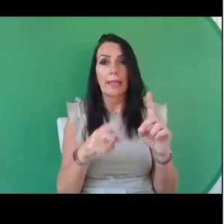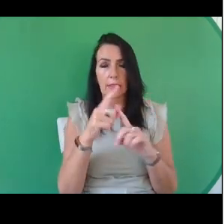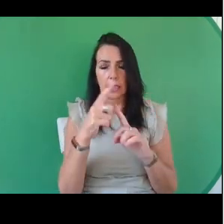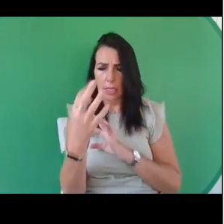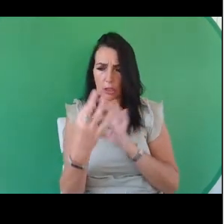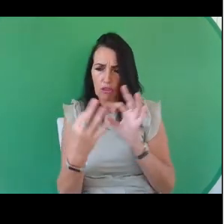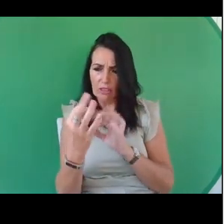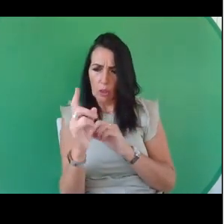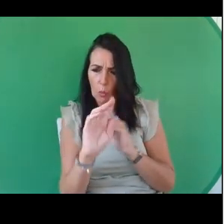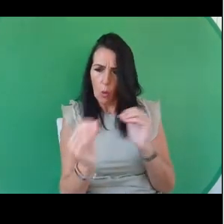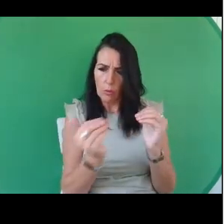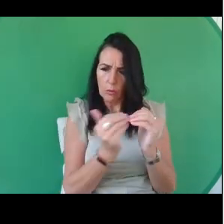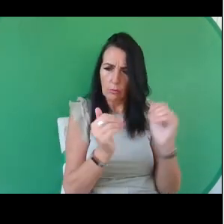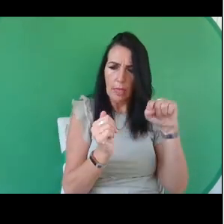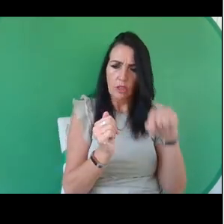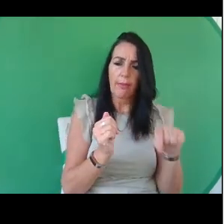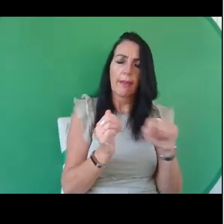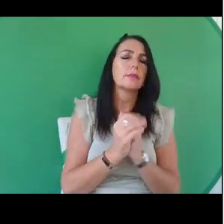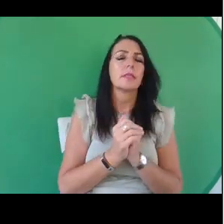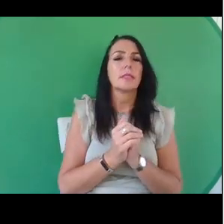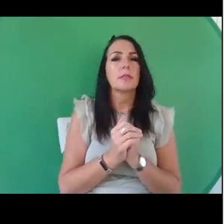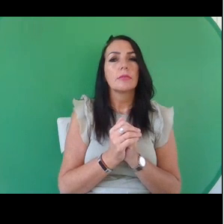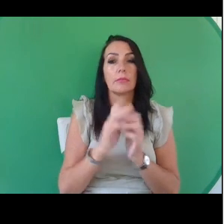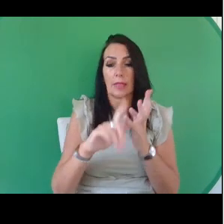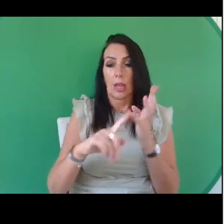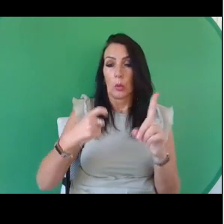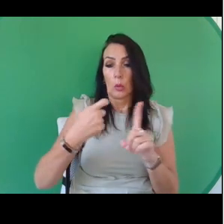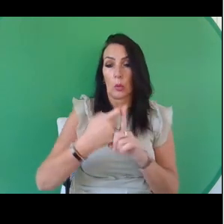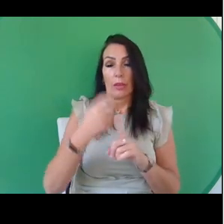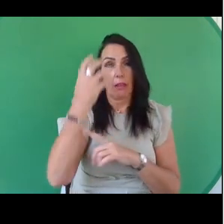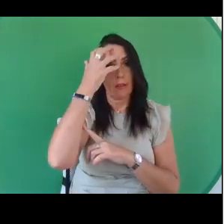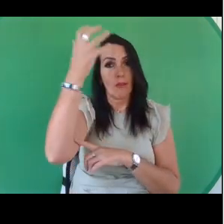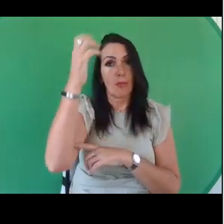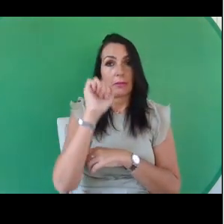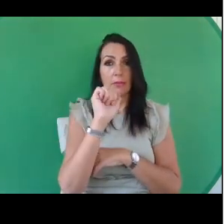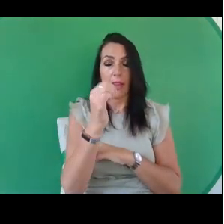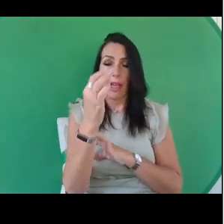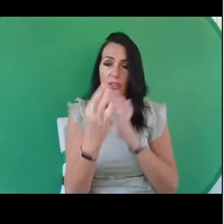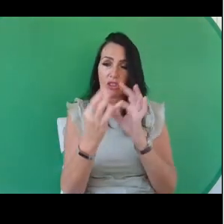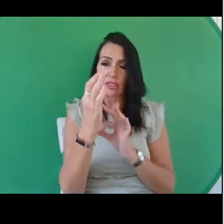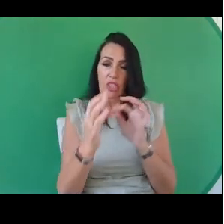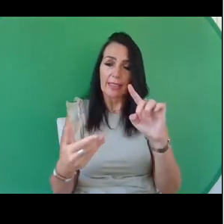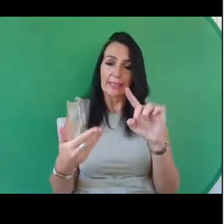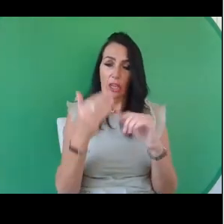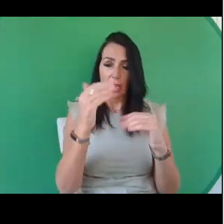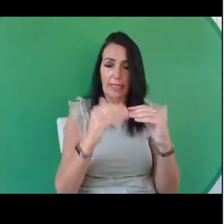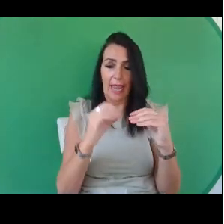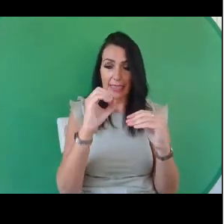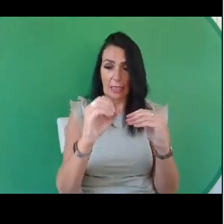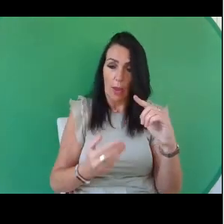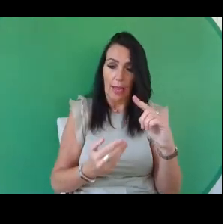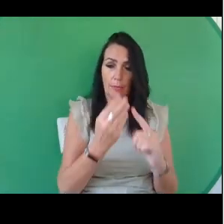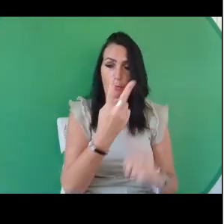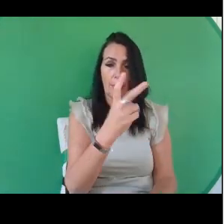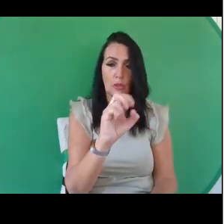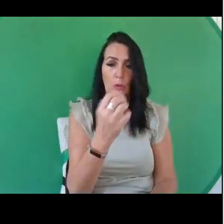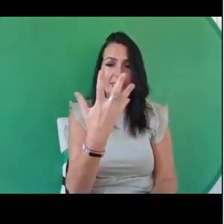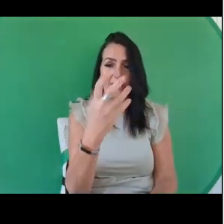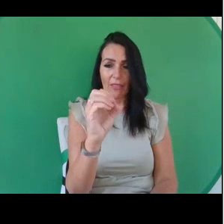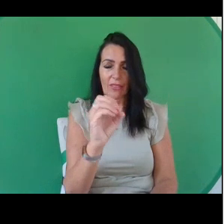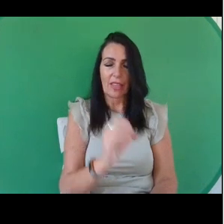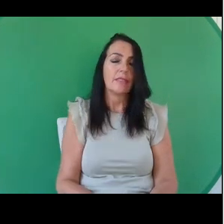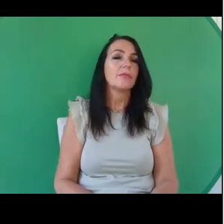it. Indeed, the UK government has a strategy and target for net zero by 2050.